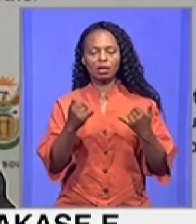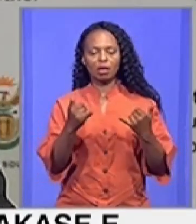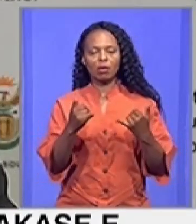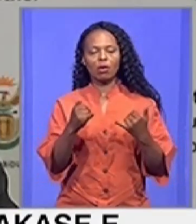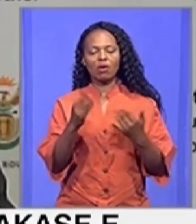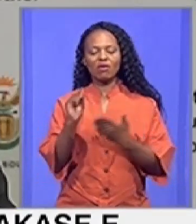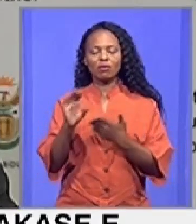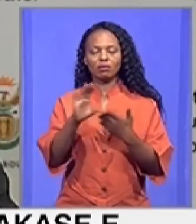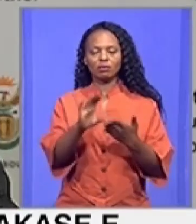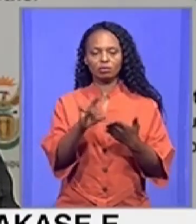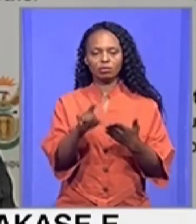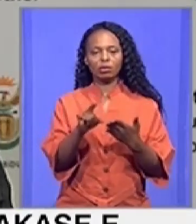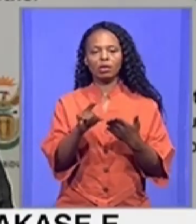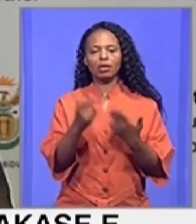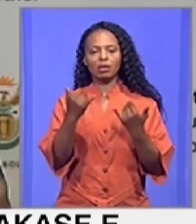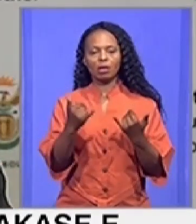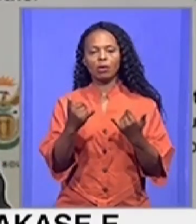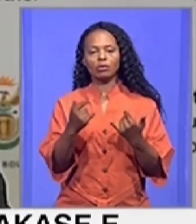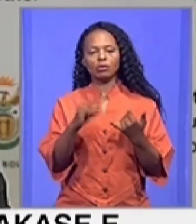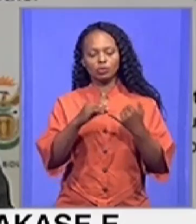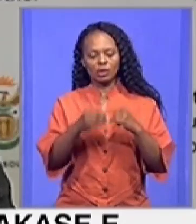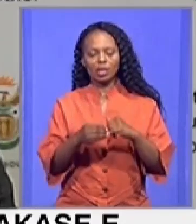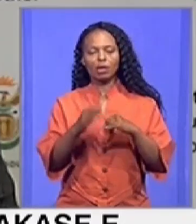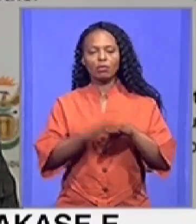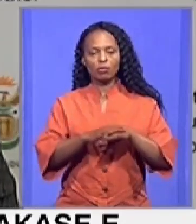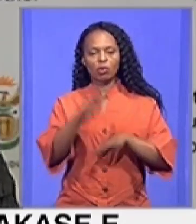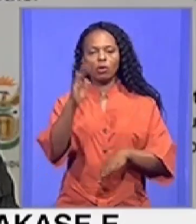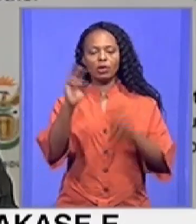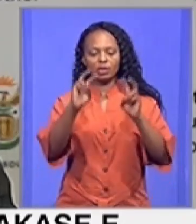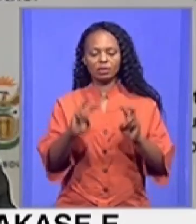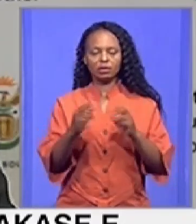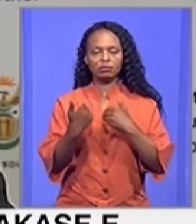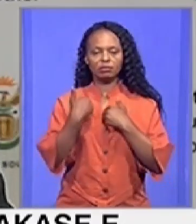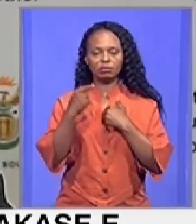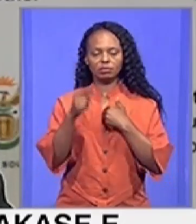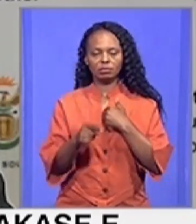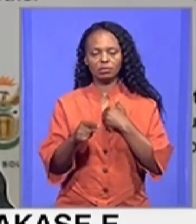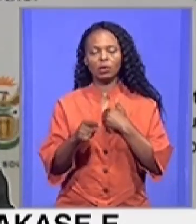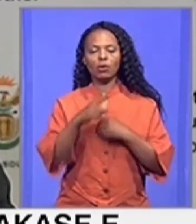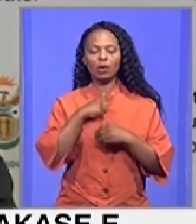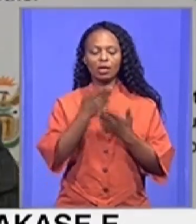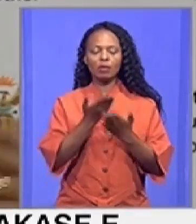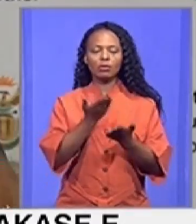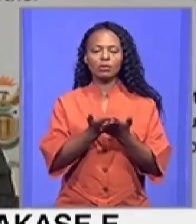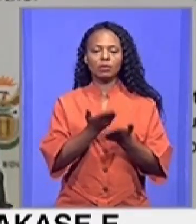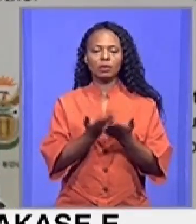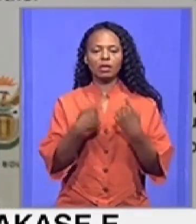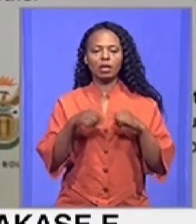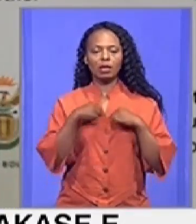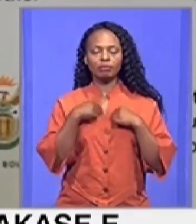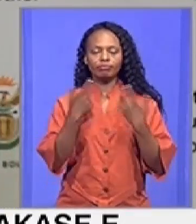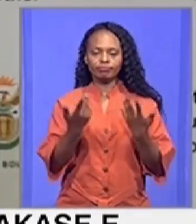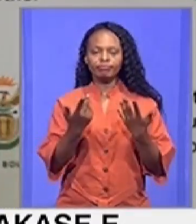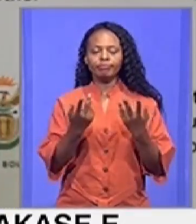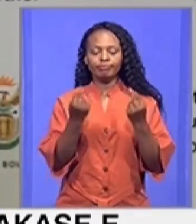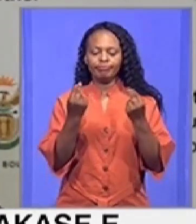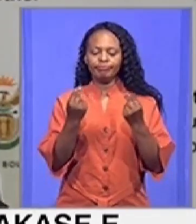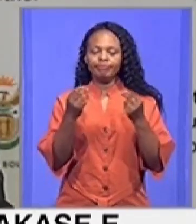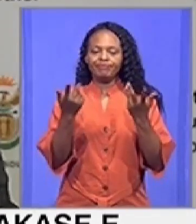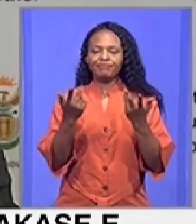opportunity to expand the grid, strengthen the grid at a rate that will make it possible for us to accommodate new